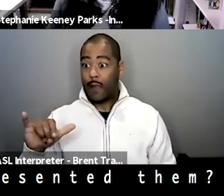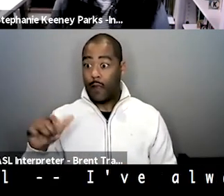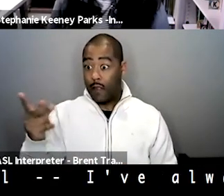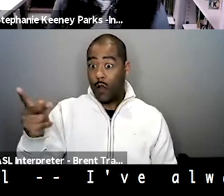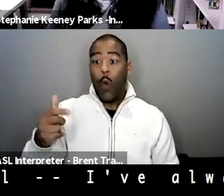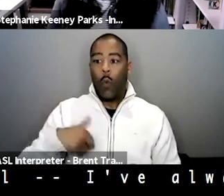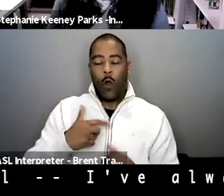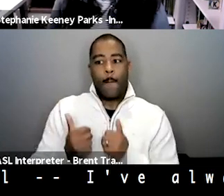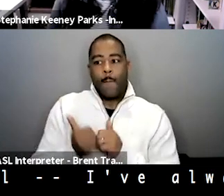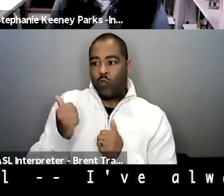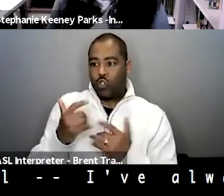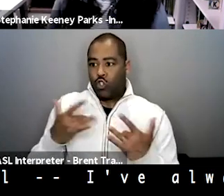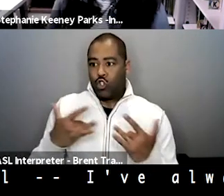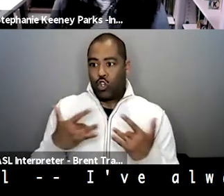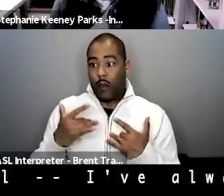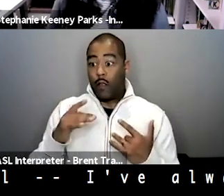were,